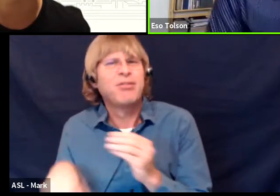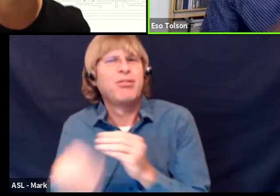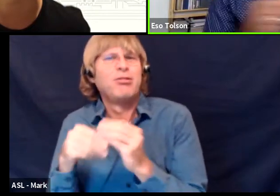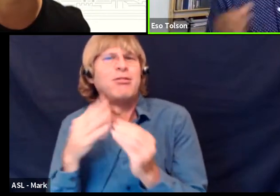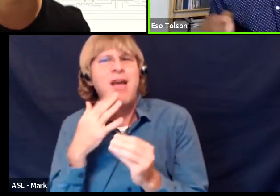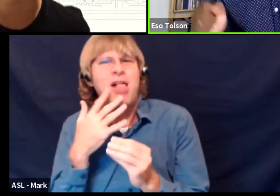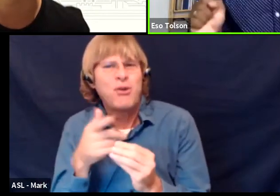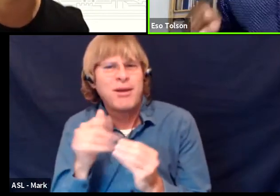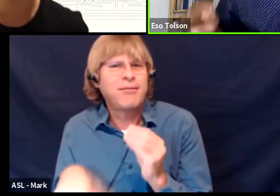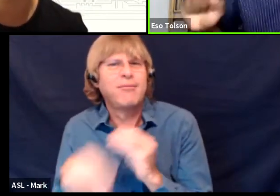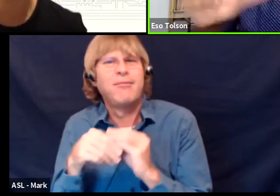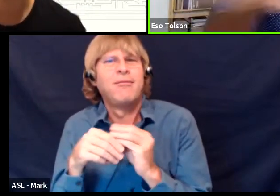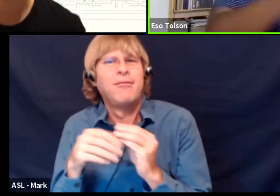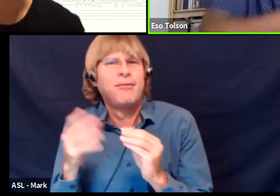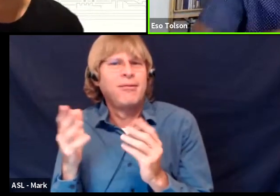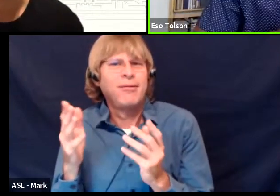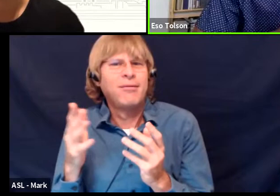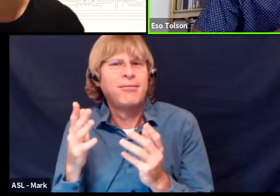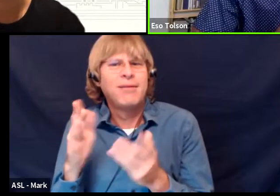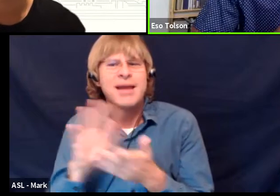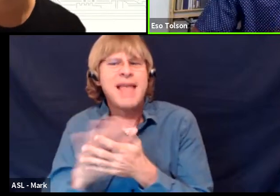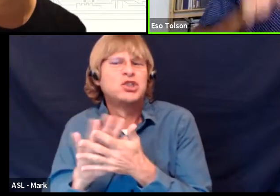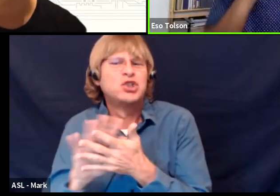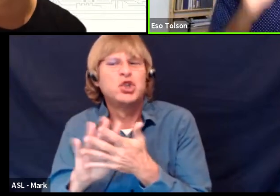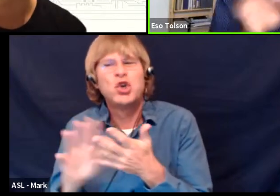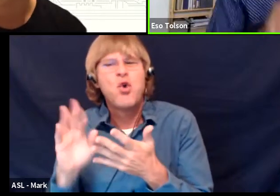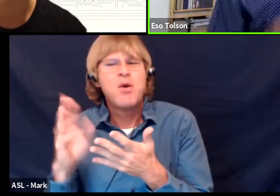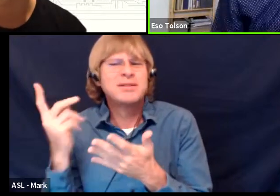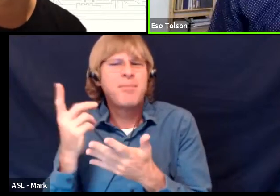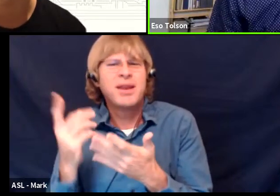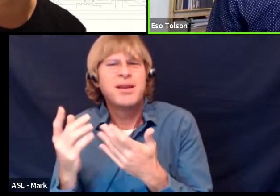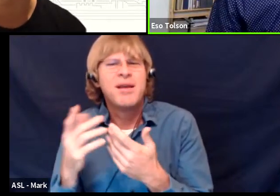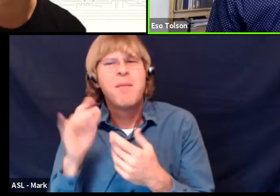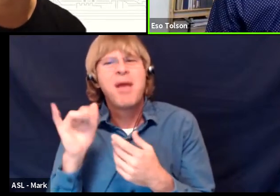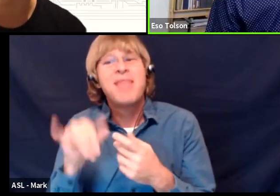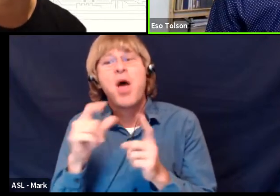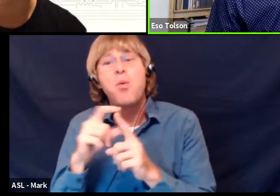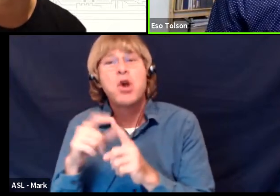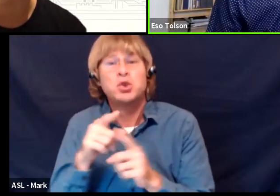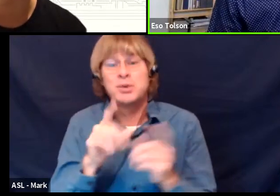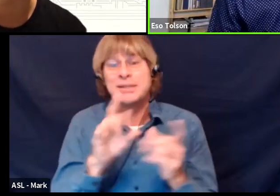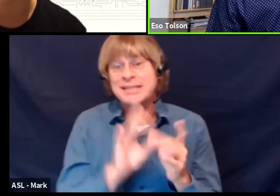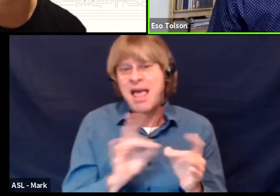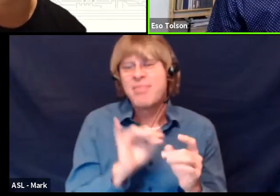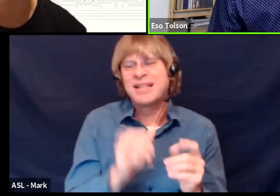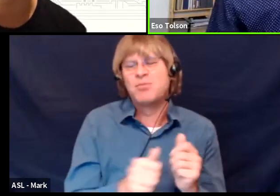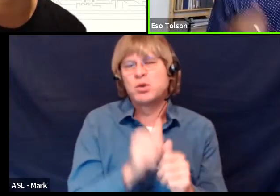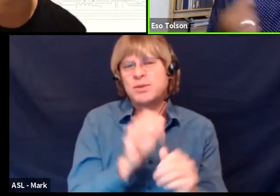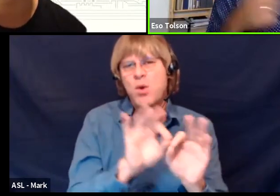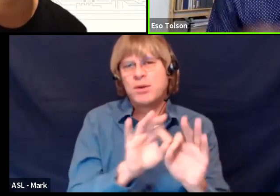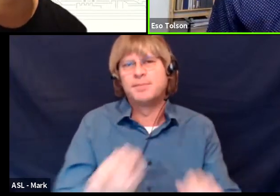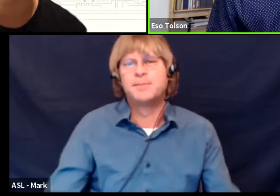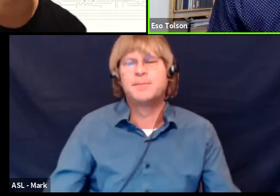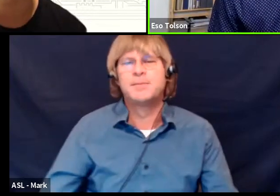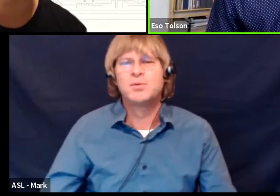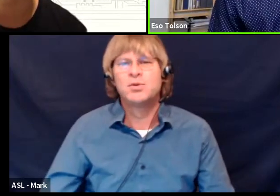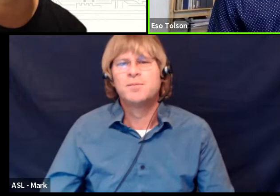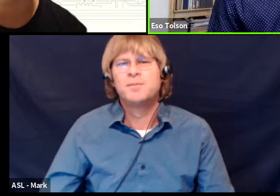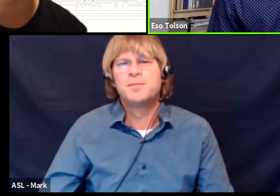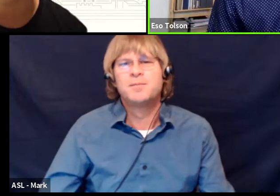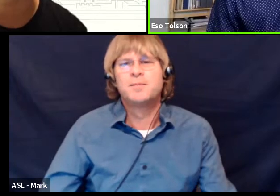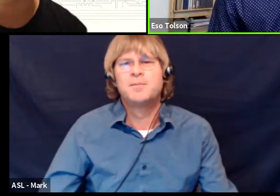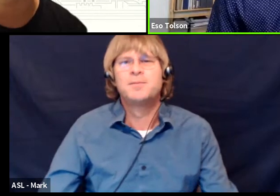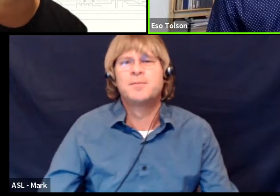color, you know, you can throw in a texture here or there, but those words that you're saying are going to be the most important thing. So just get in there and